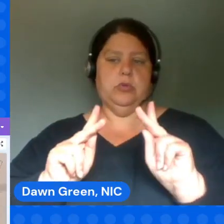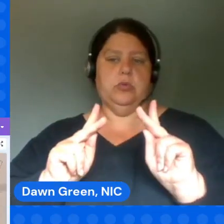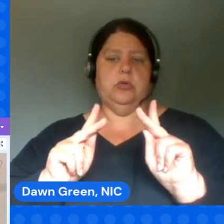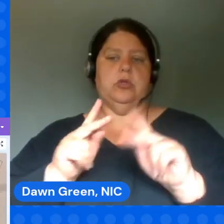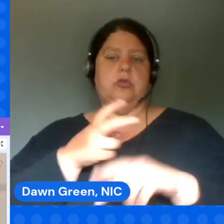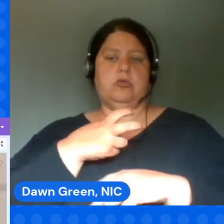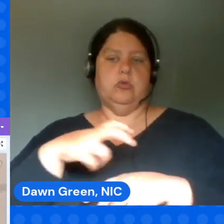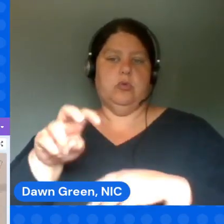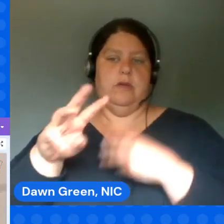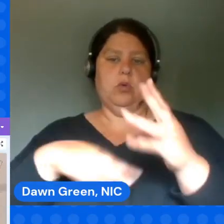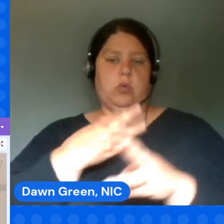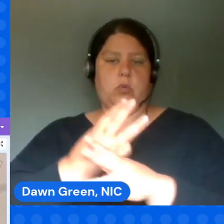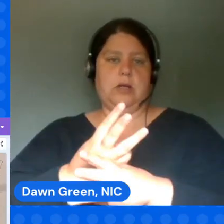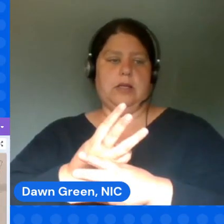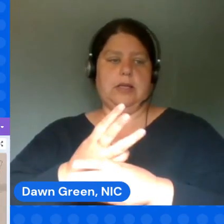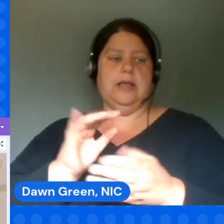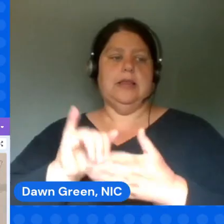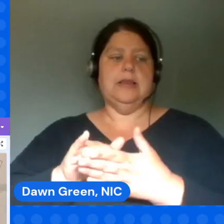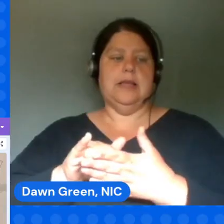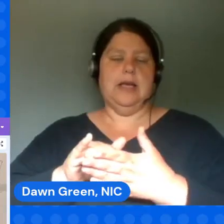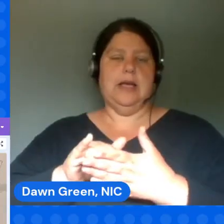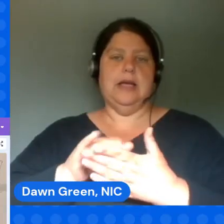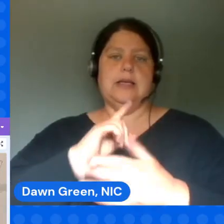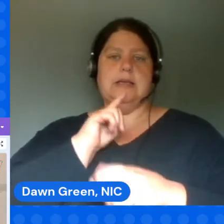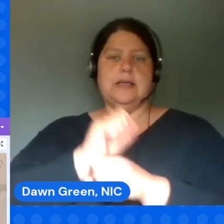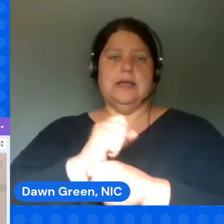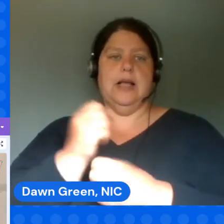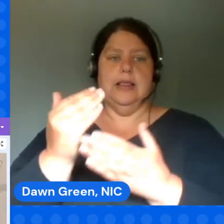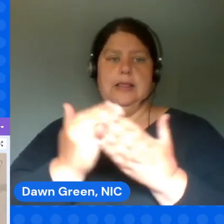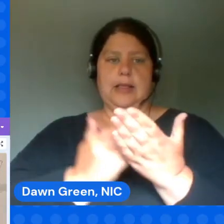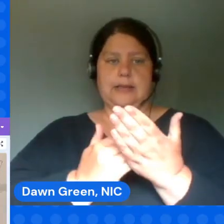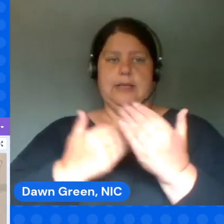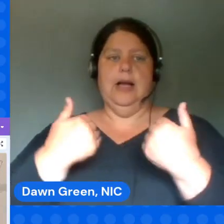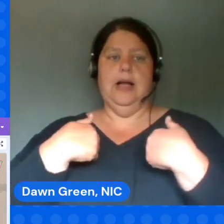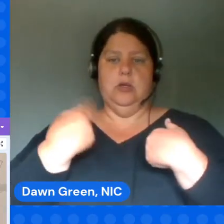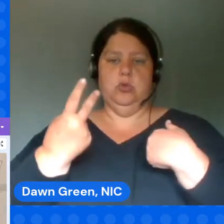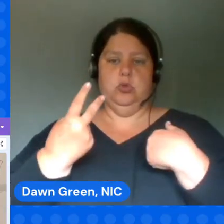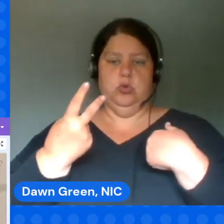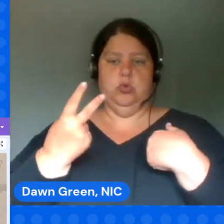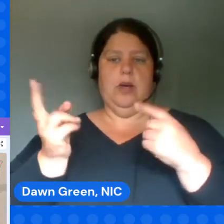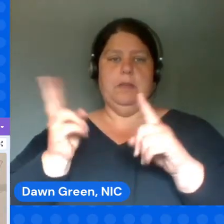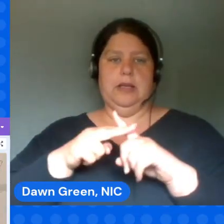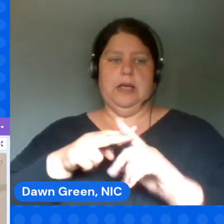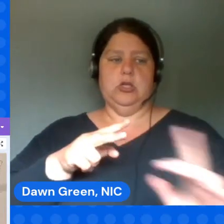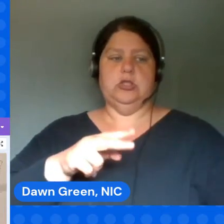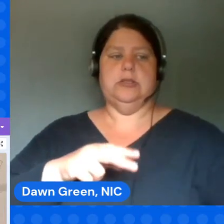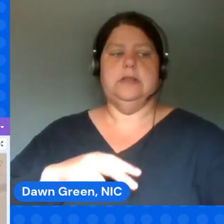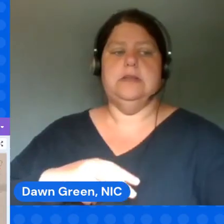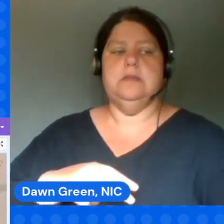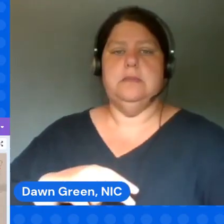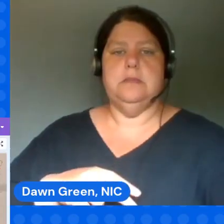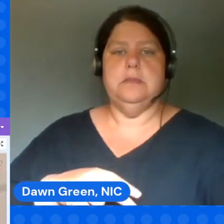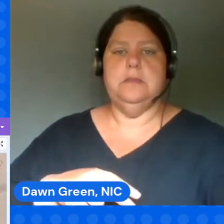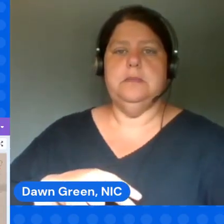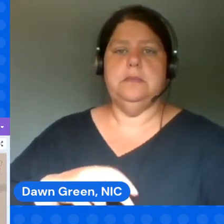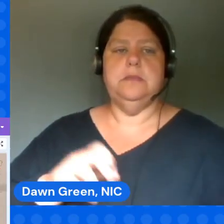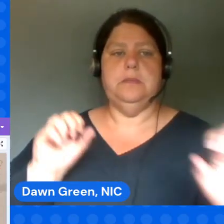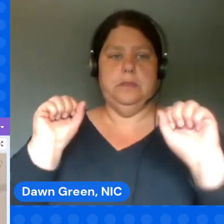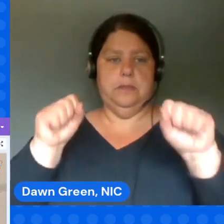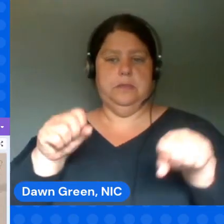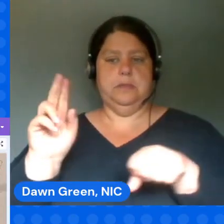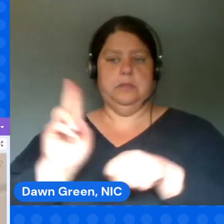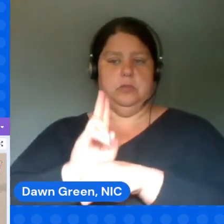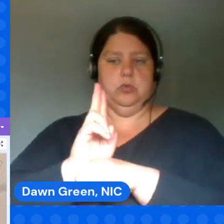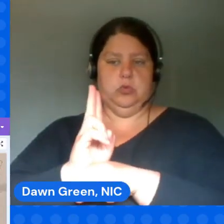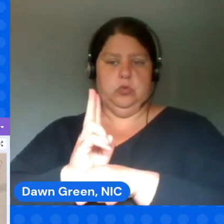world. So, like, this actual lesson literally has two applications. um, and it can be reused to teach the